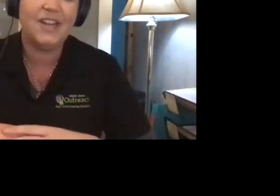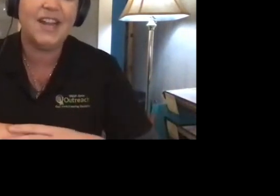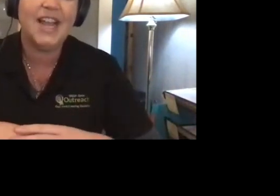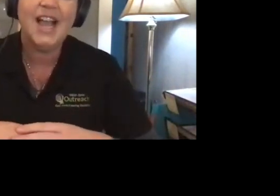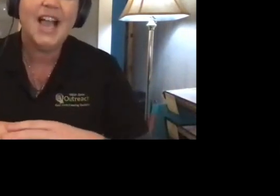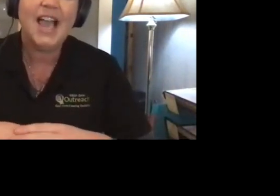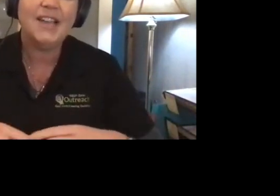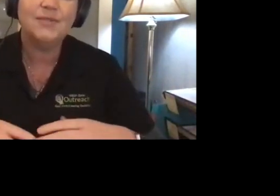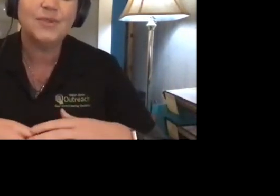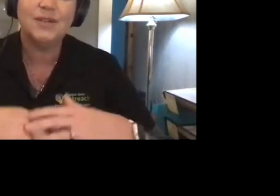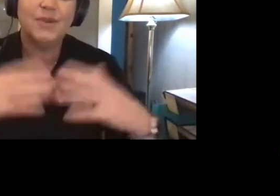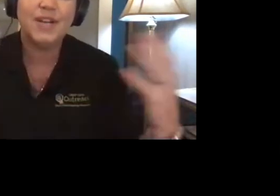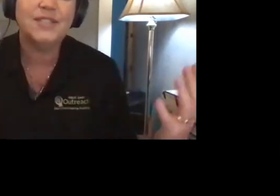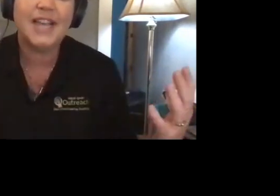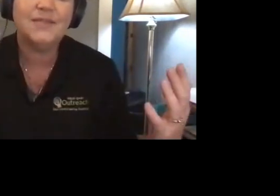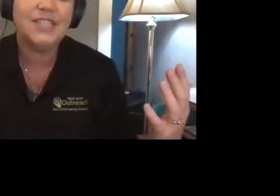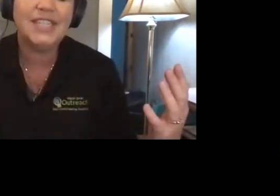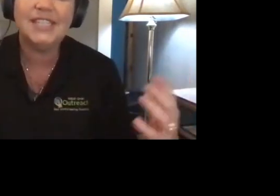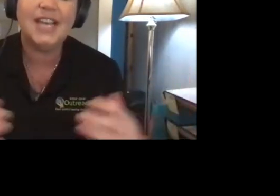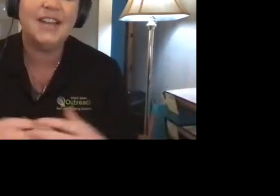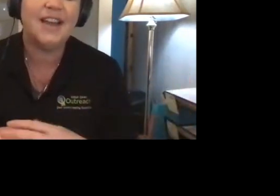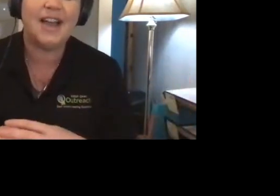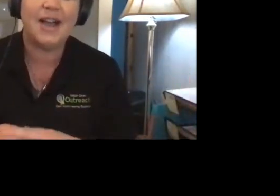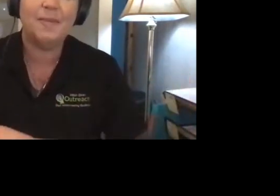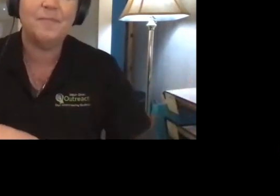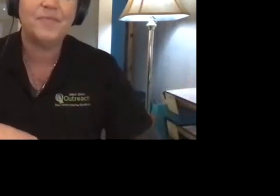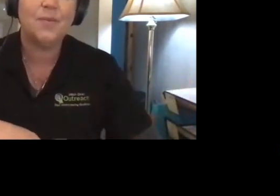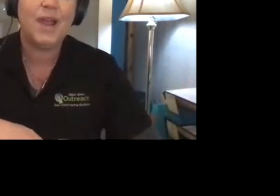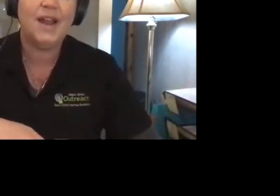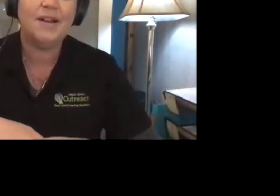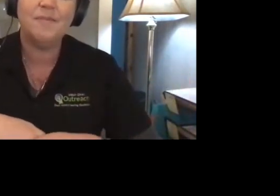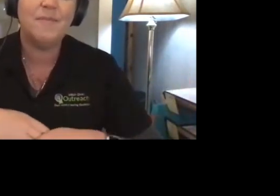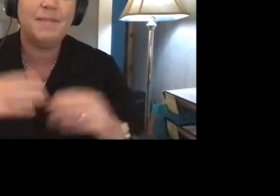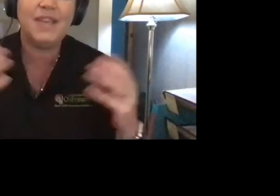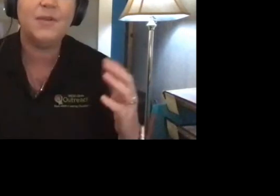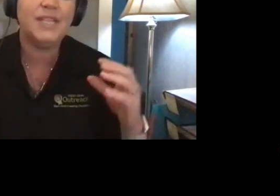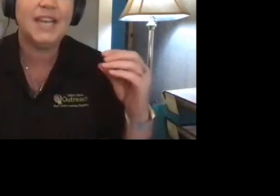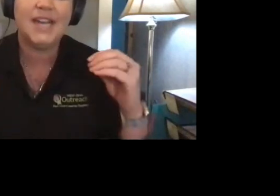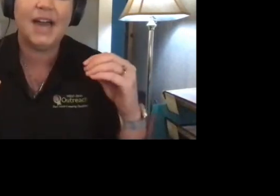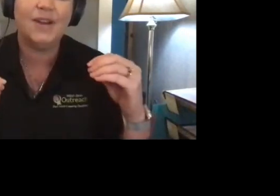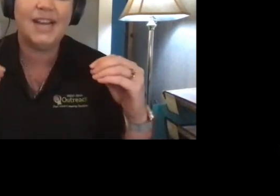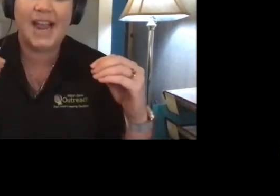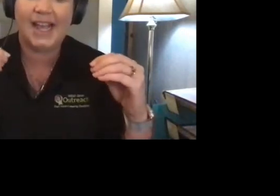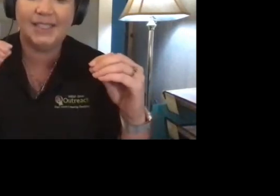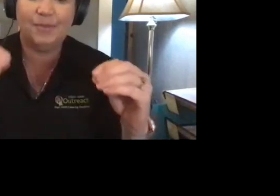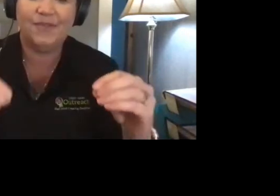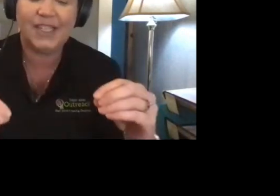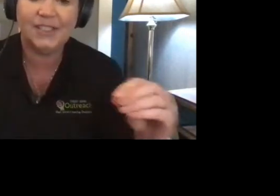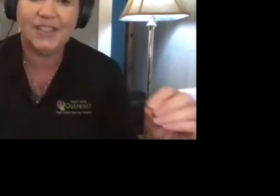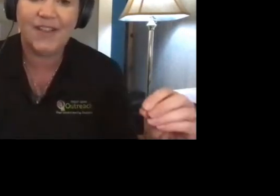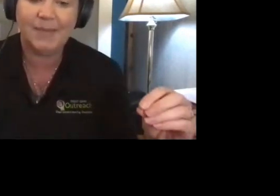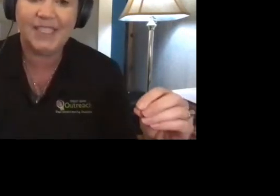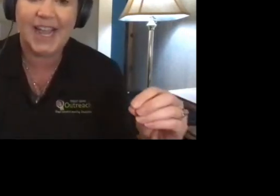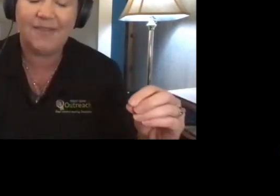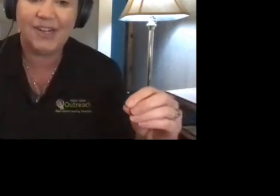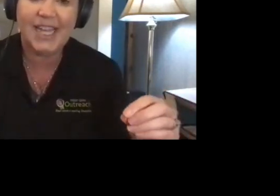hard of hearing. And we want to do signs for the season, where maybe even we send out and ask professionals